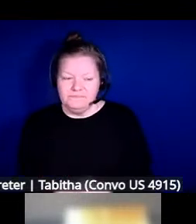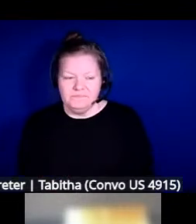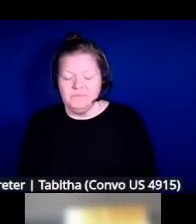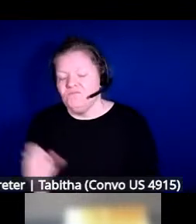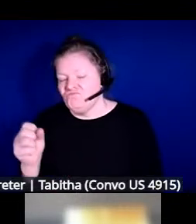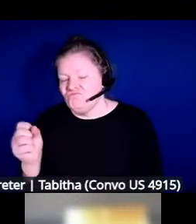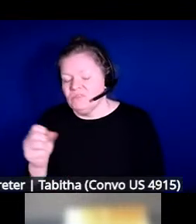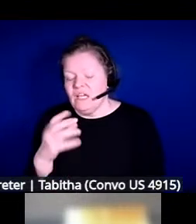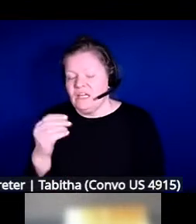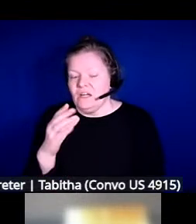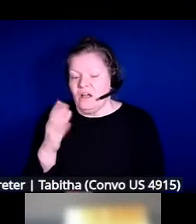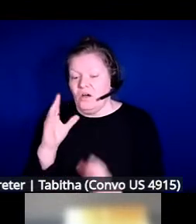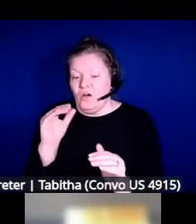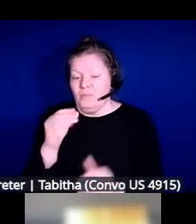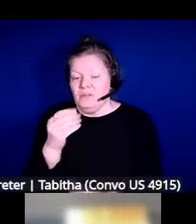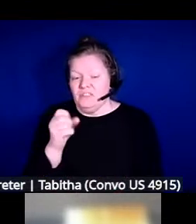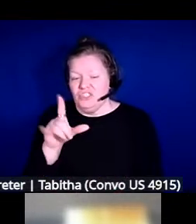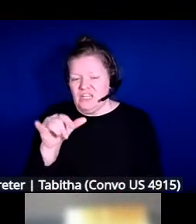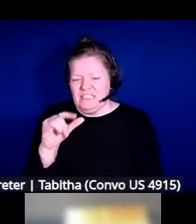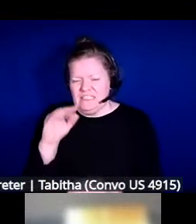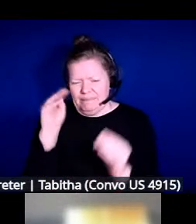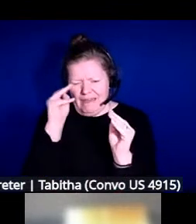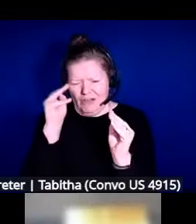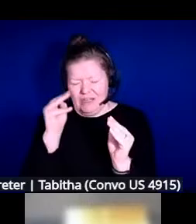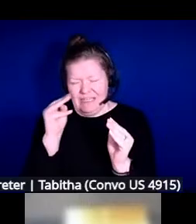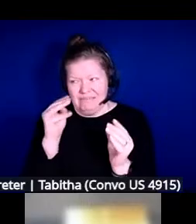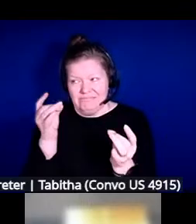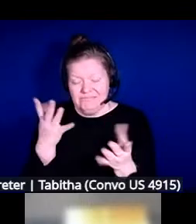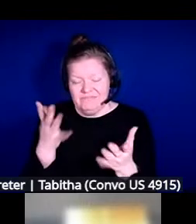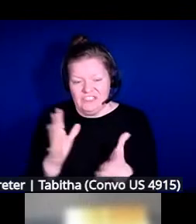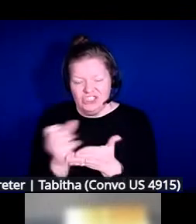Yeah. And I hope Shelly's migraine is over. She was having a rough time yesterday.